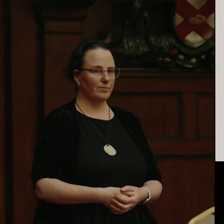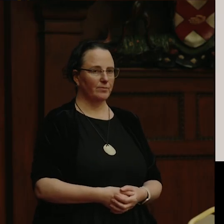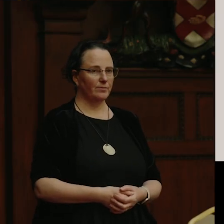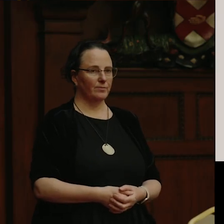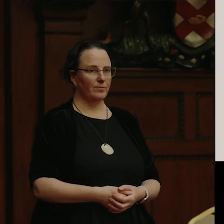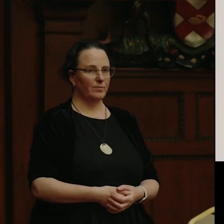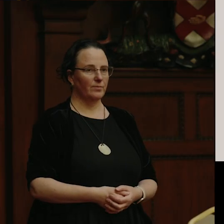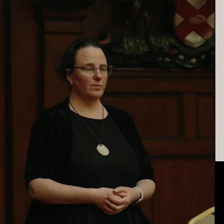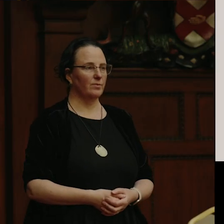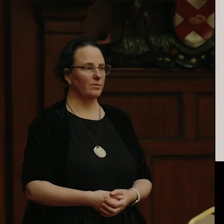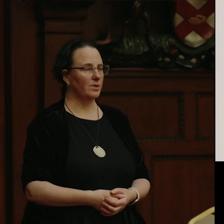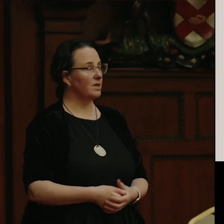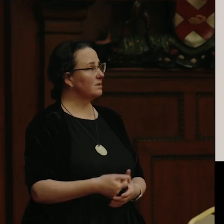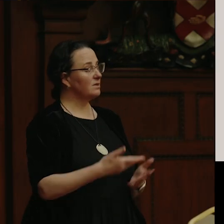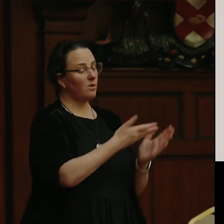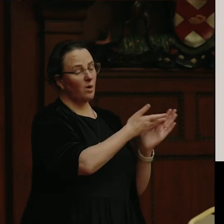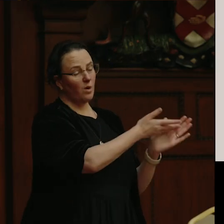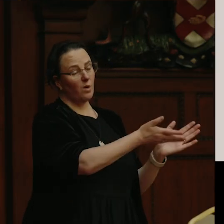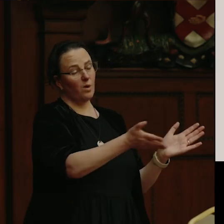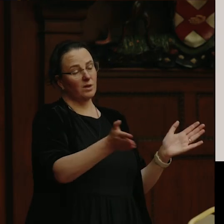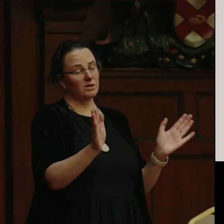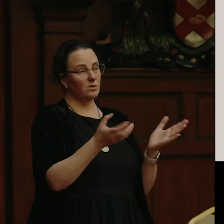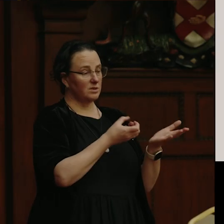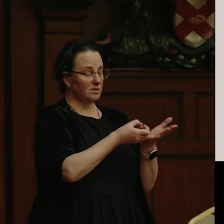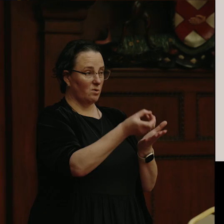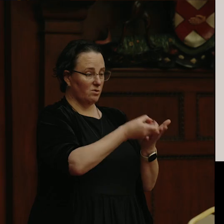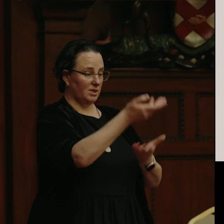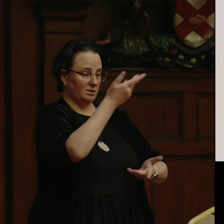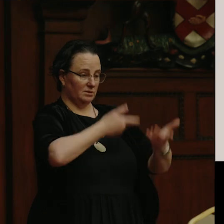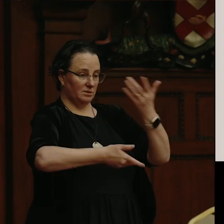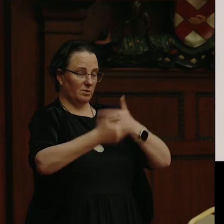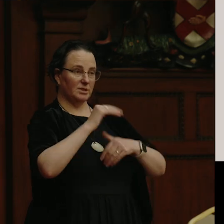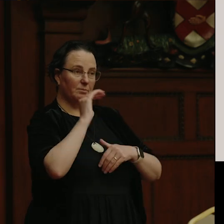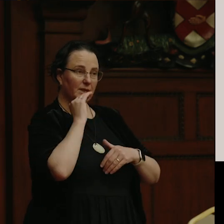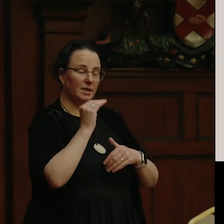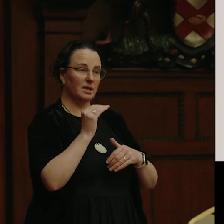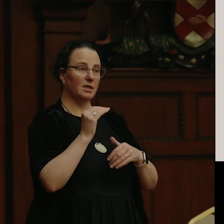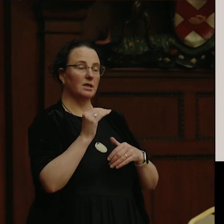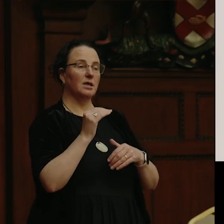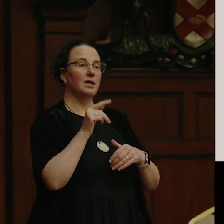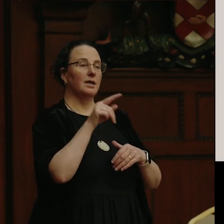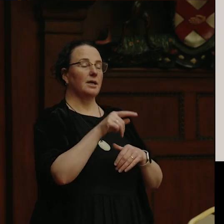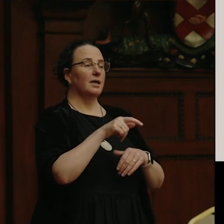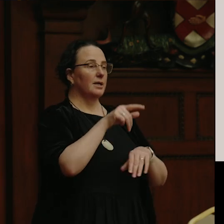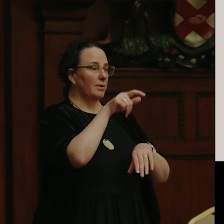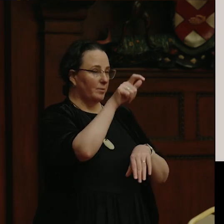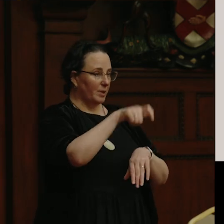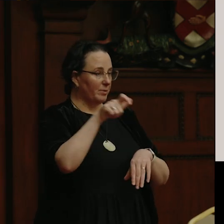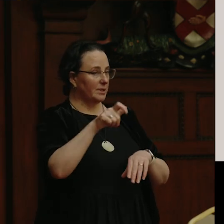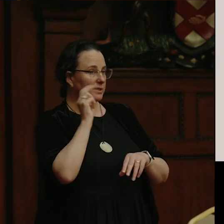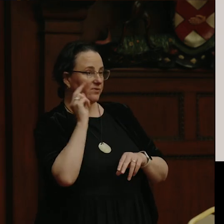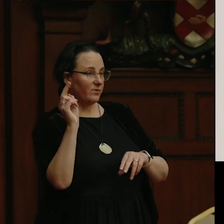So what do all of these stories tell us? So it surfaced meaningful patient perspectives that can complement